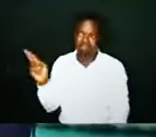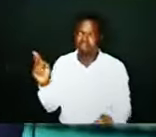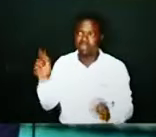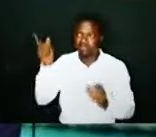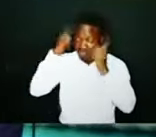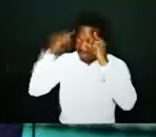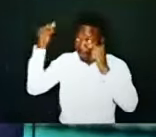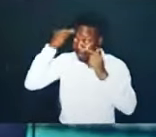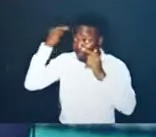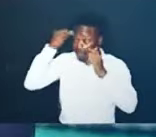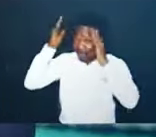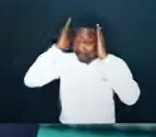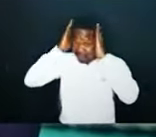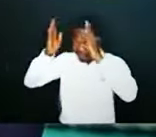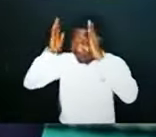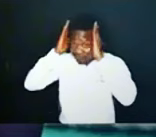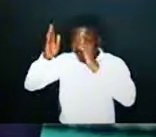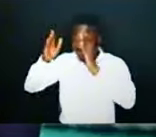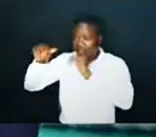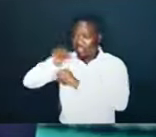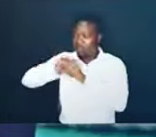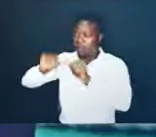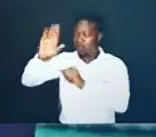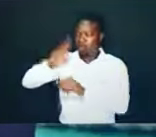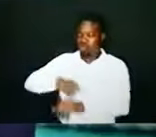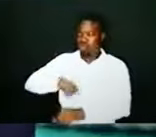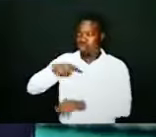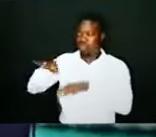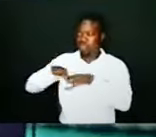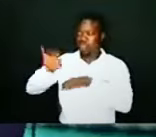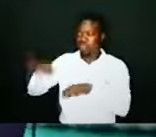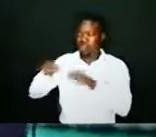conscious of the ideals of their religion.